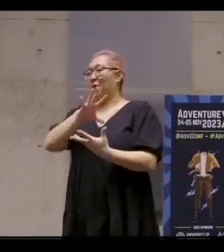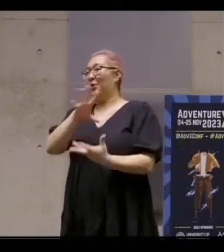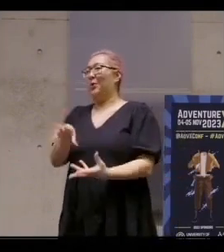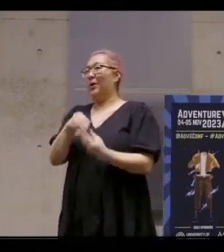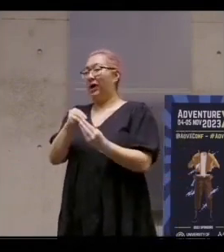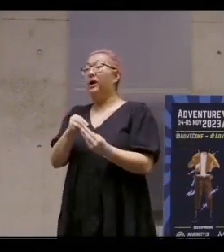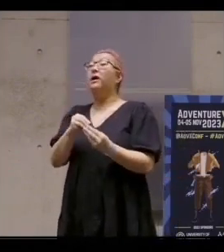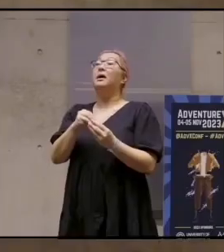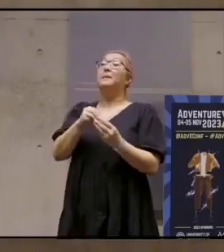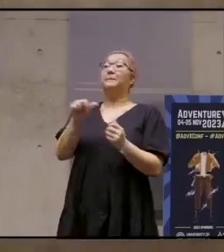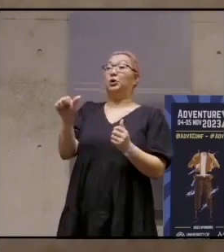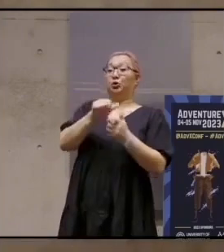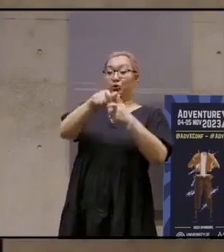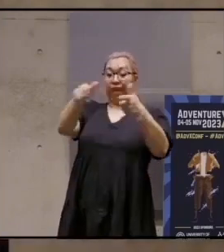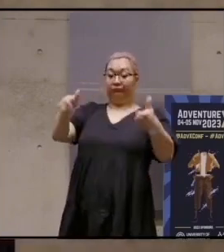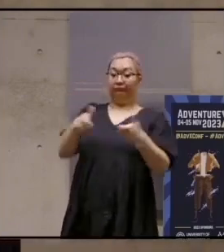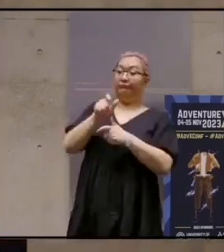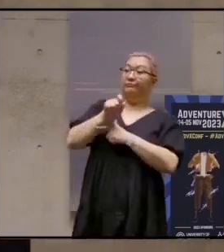possible, basically.